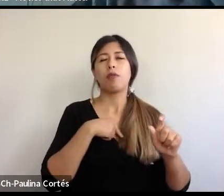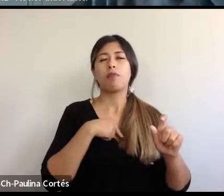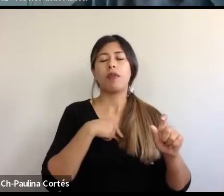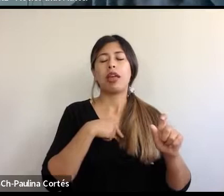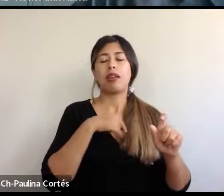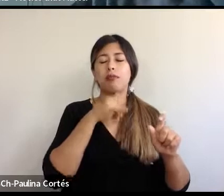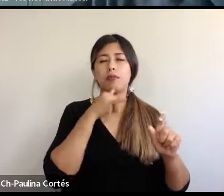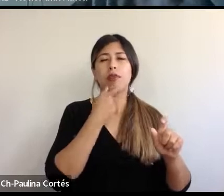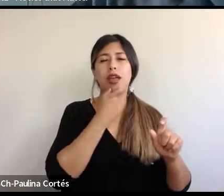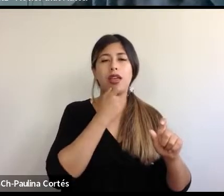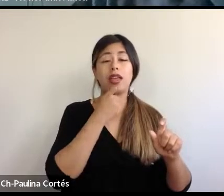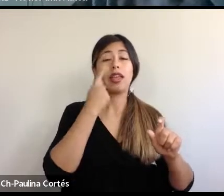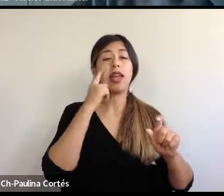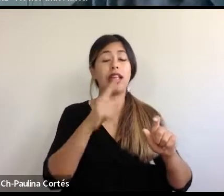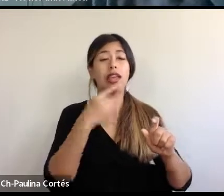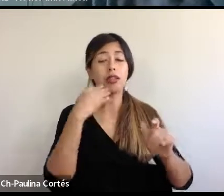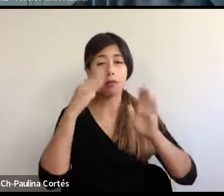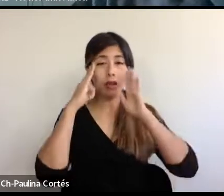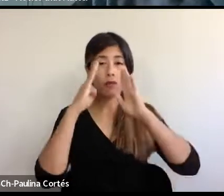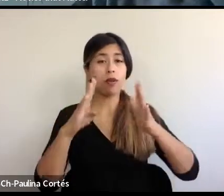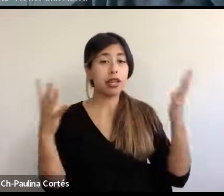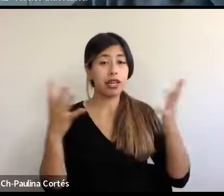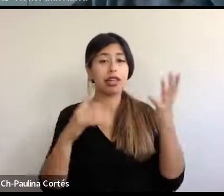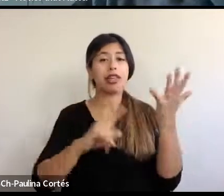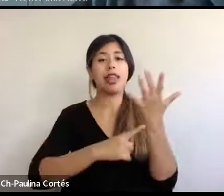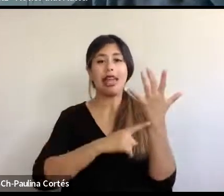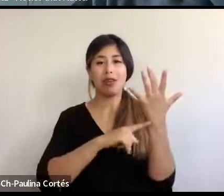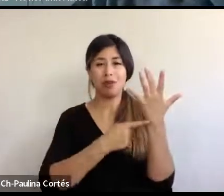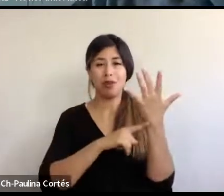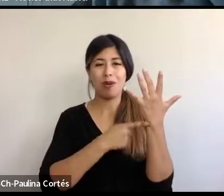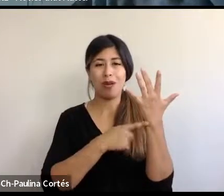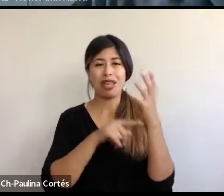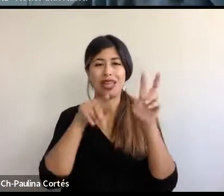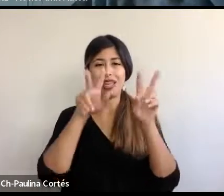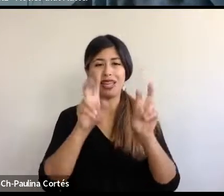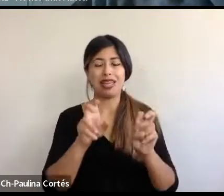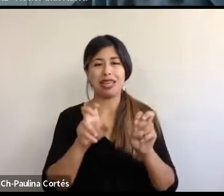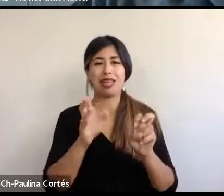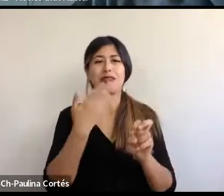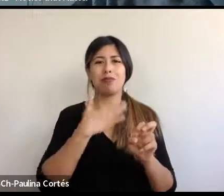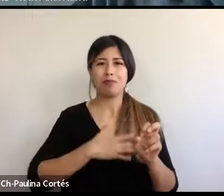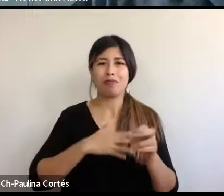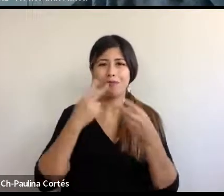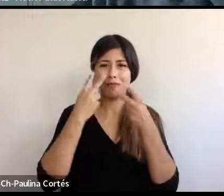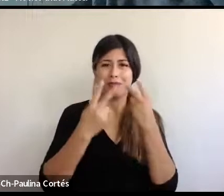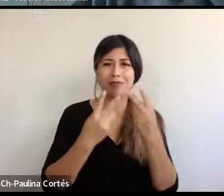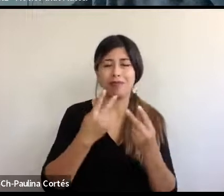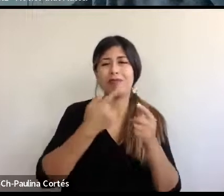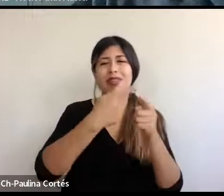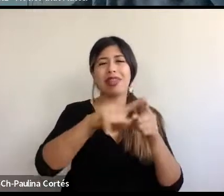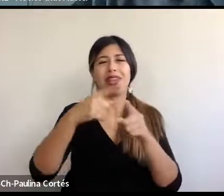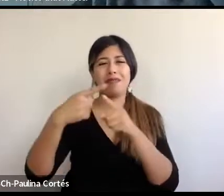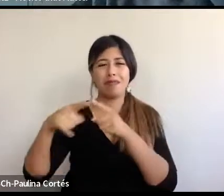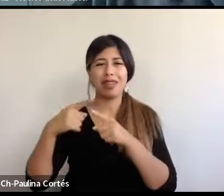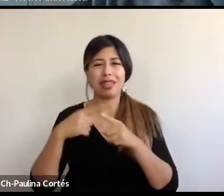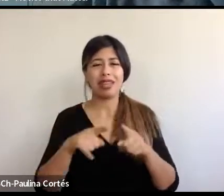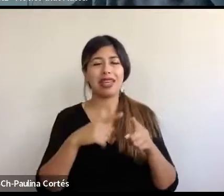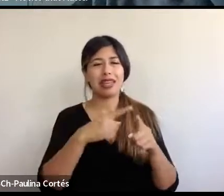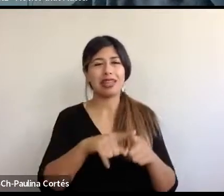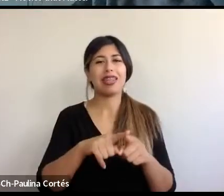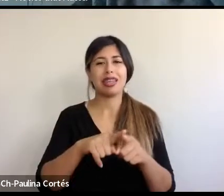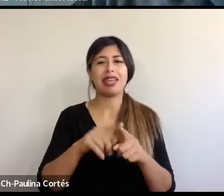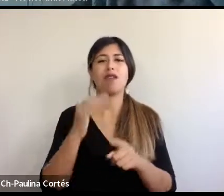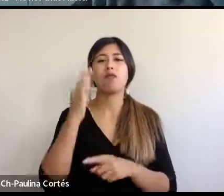to do it a little bit differently and focus it more on like future scenarios, how, for example, job markets